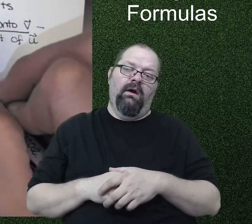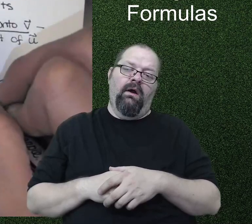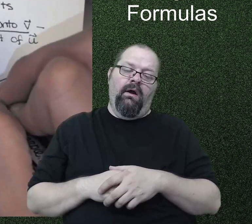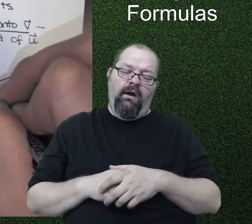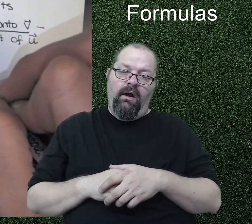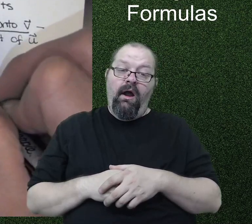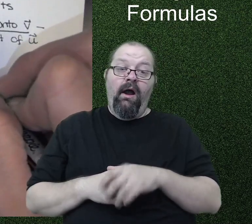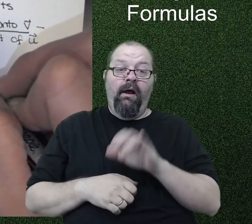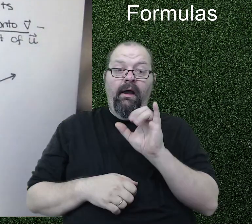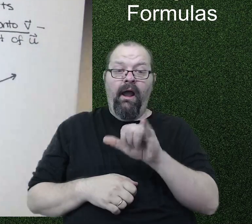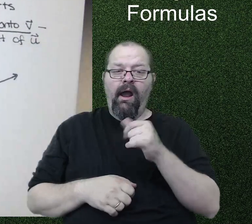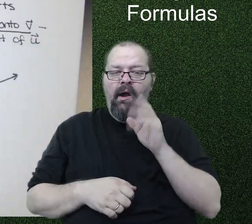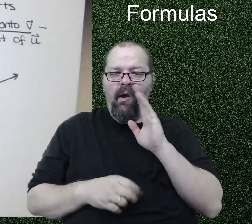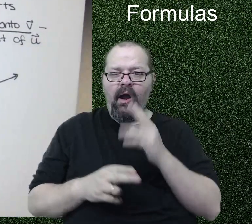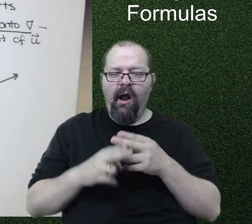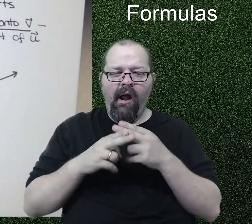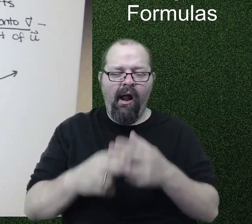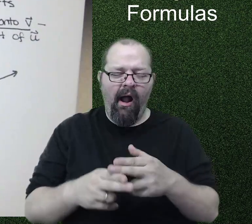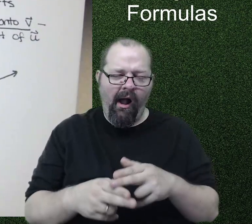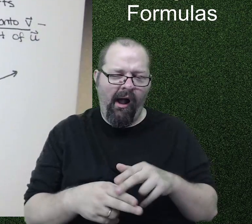This part we're going to call W,